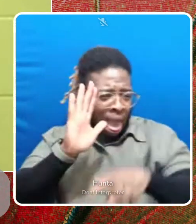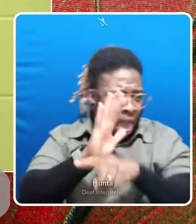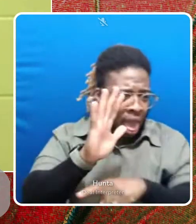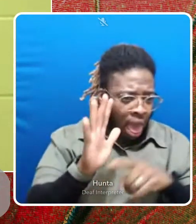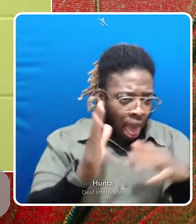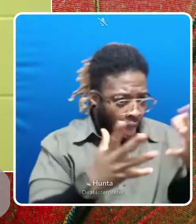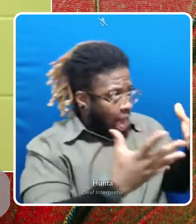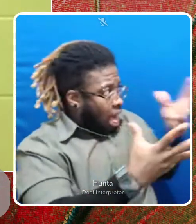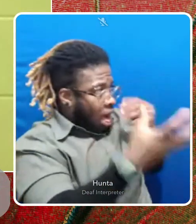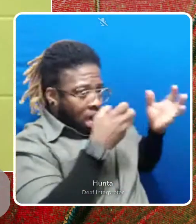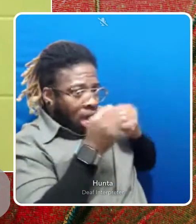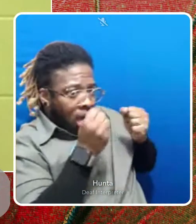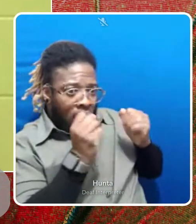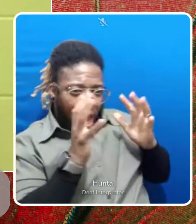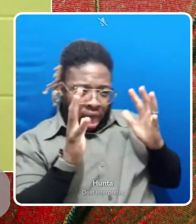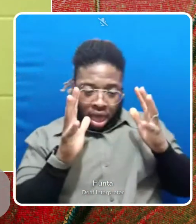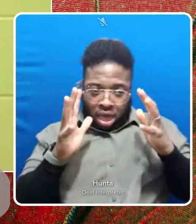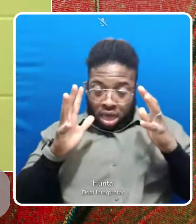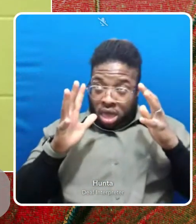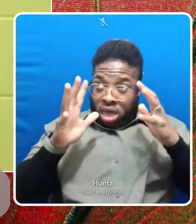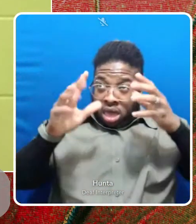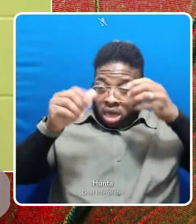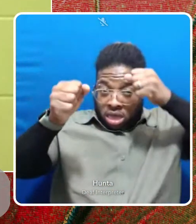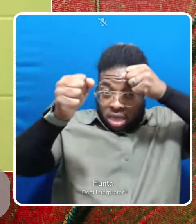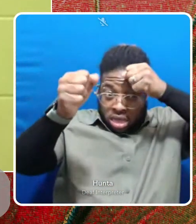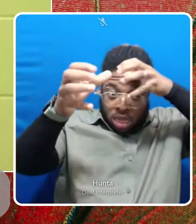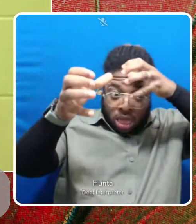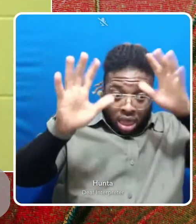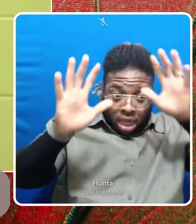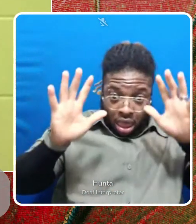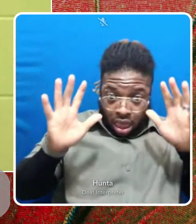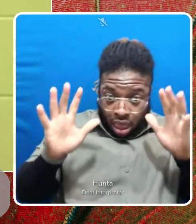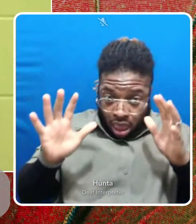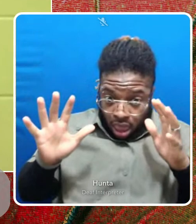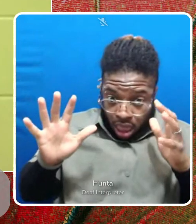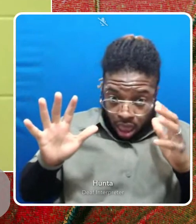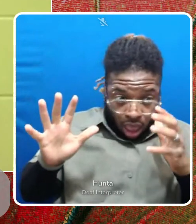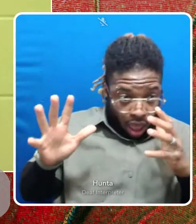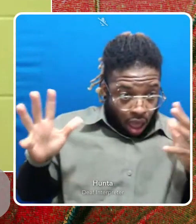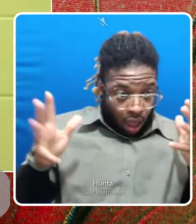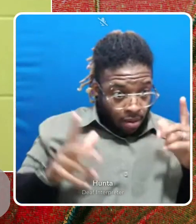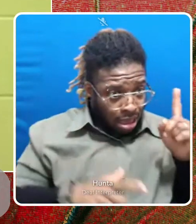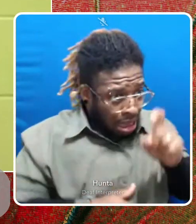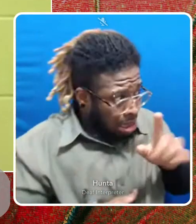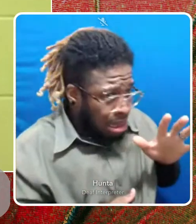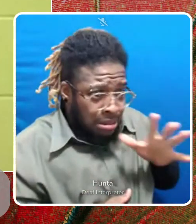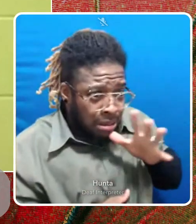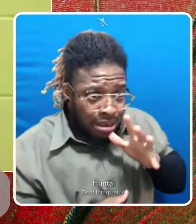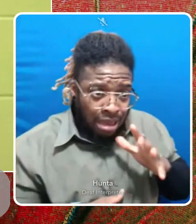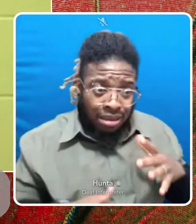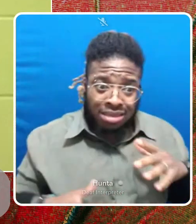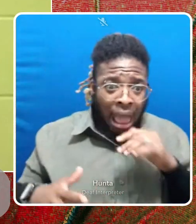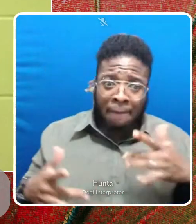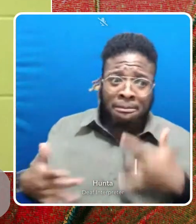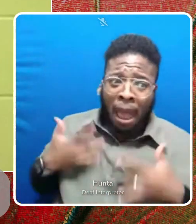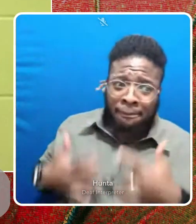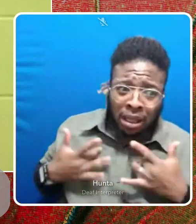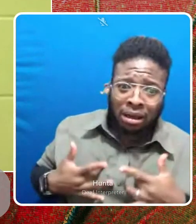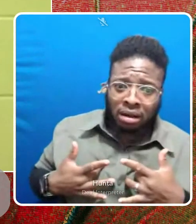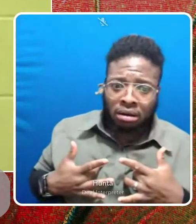Christmas, when I begged her not to go in the middle of her bipolar episode, I opened my presents alone. And I